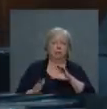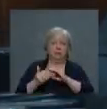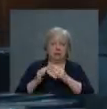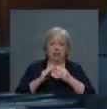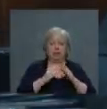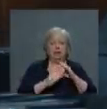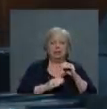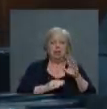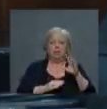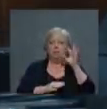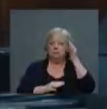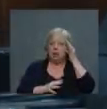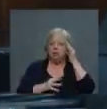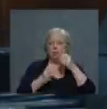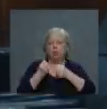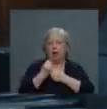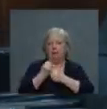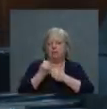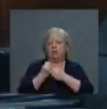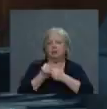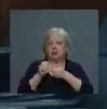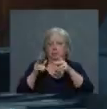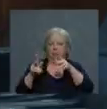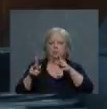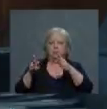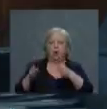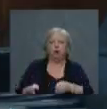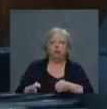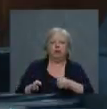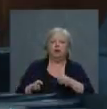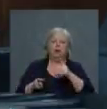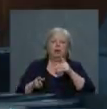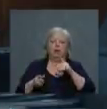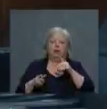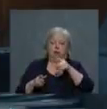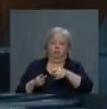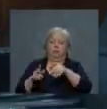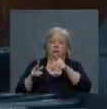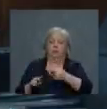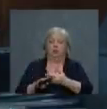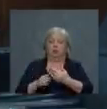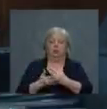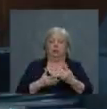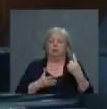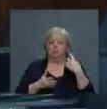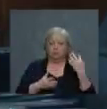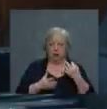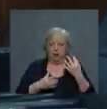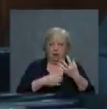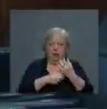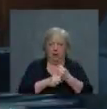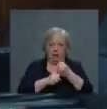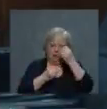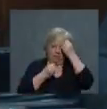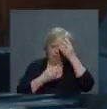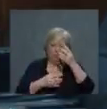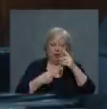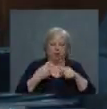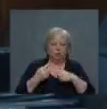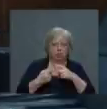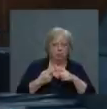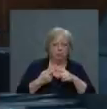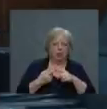advocacy individual who, as of last Friday, got an update on the issue of where it is.